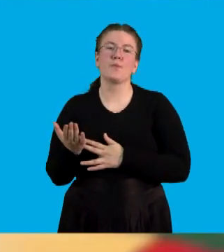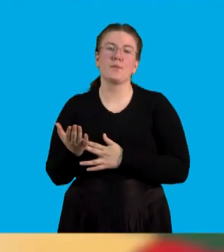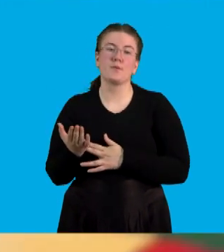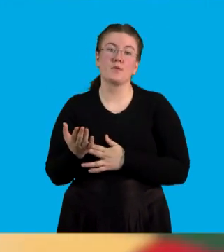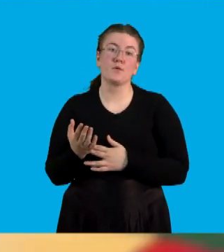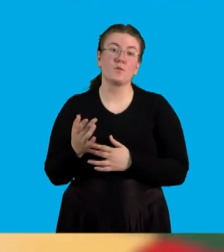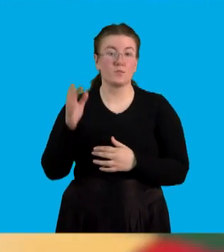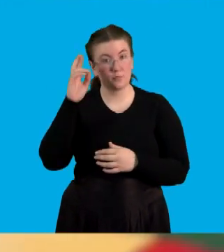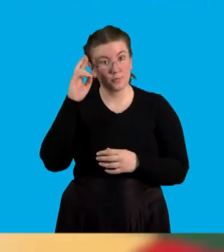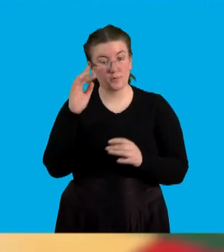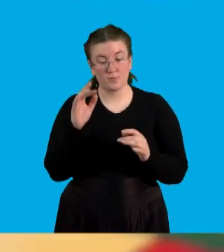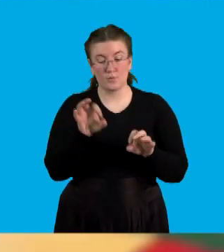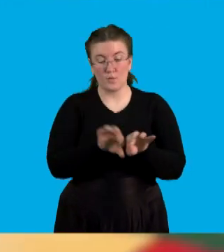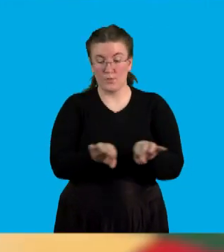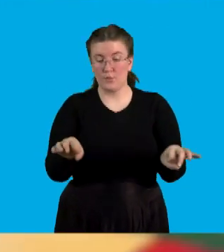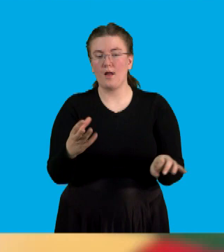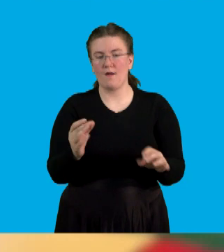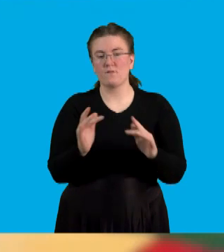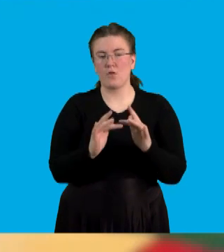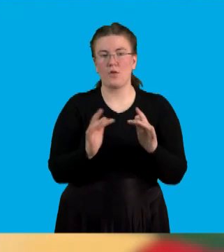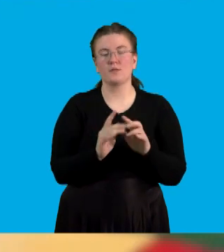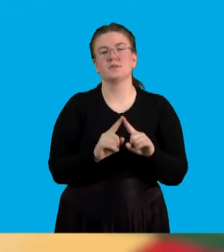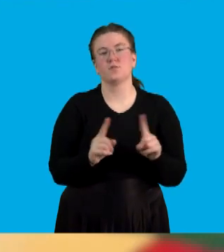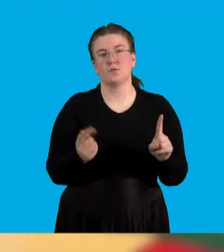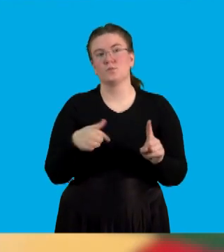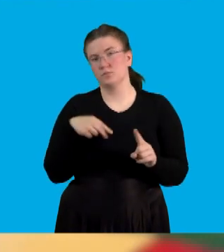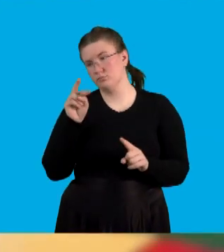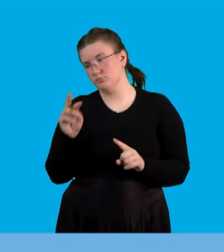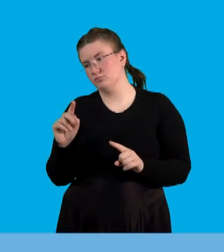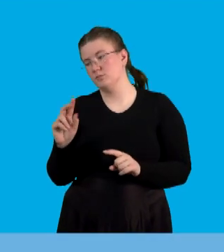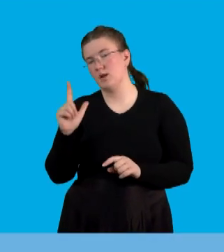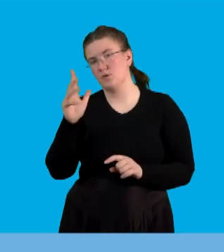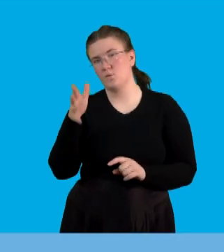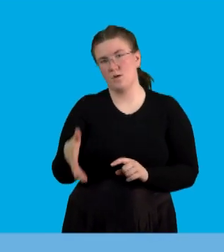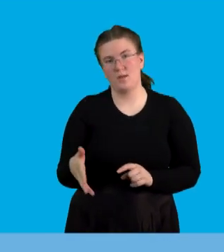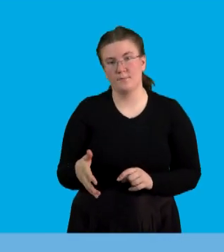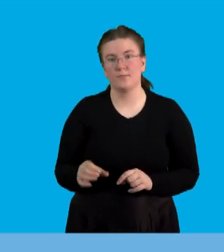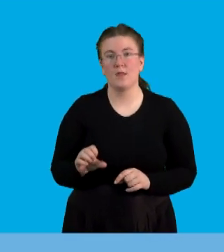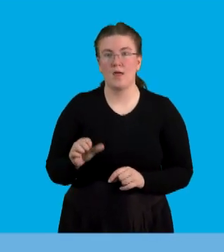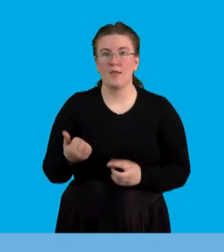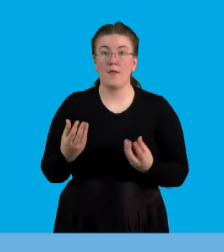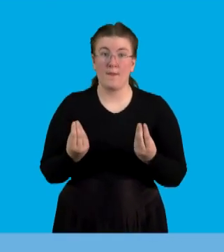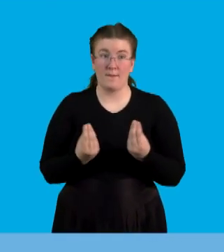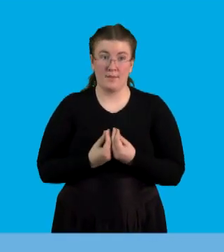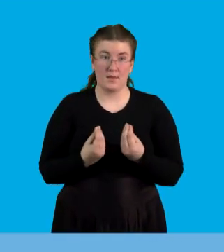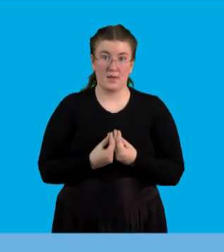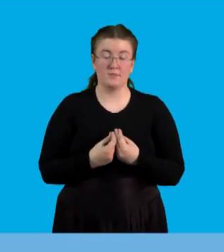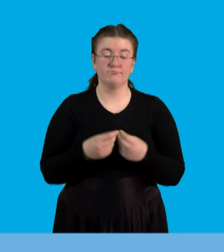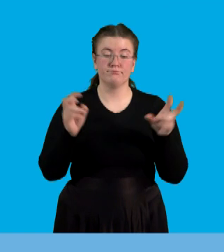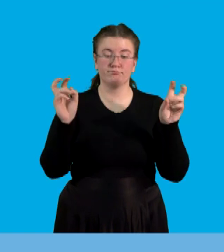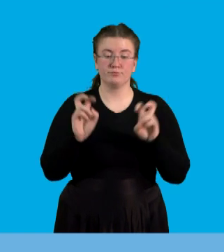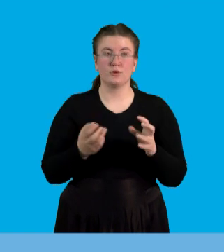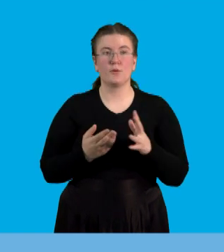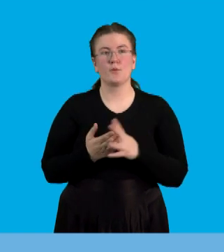they have different conductivity, and we're going to be looking at those now. So another device that the electric current